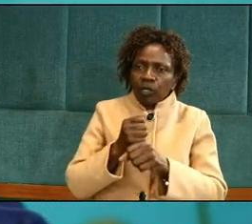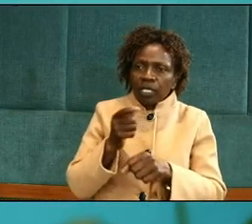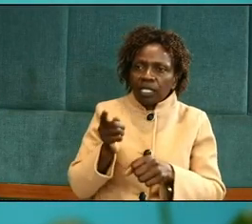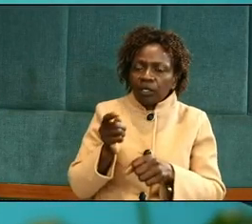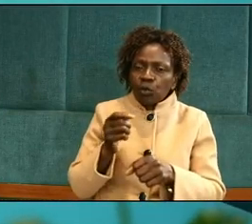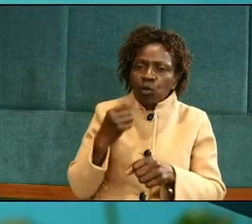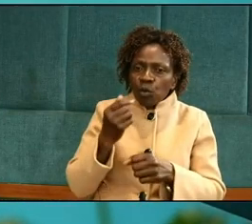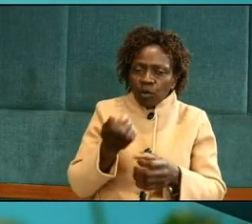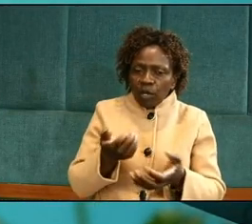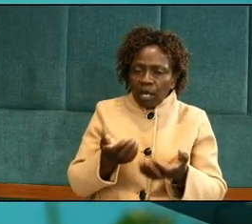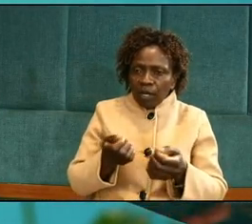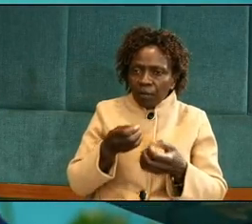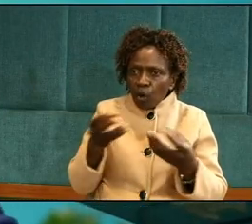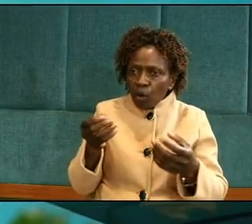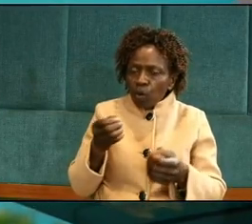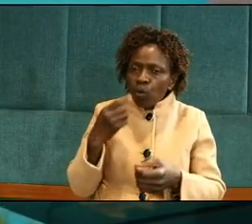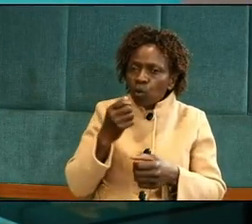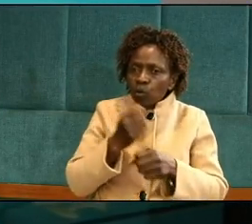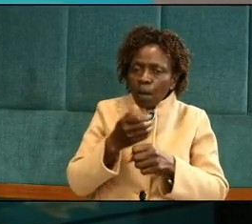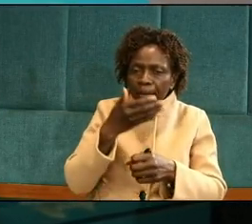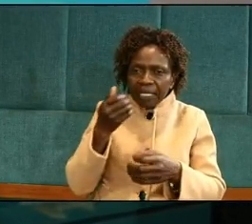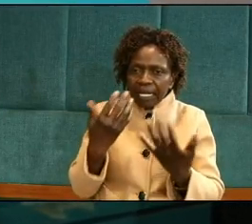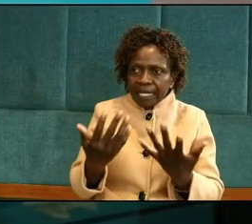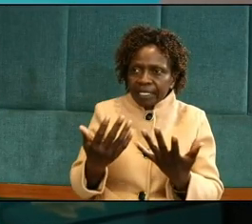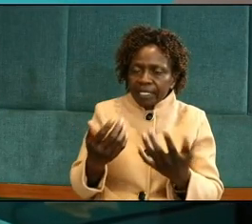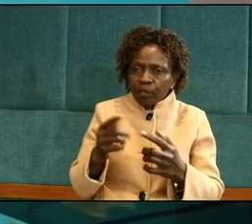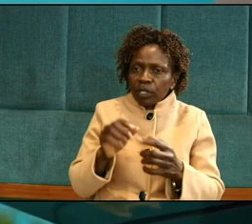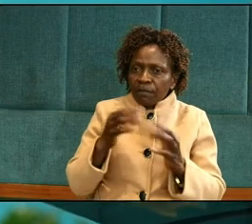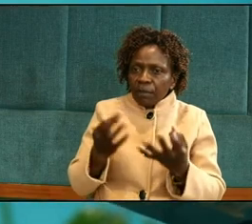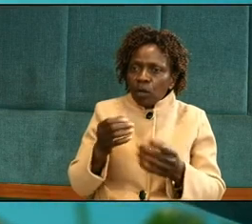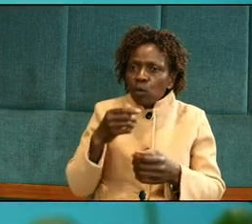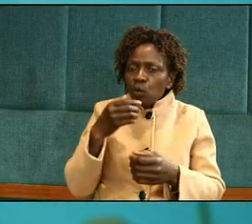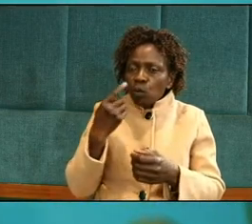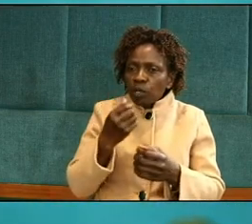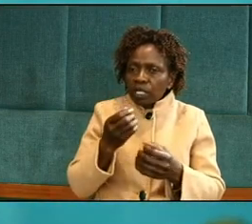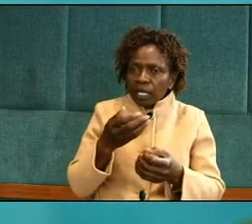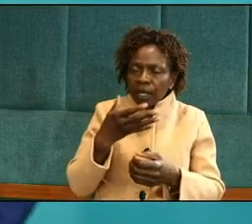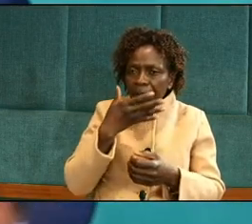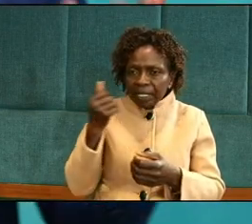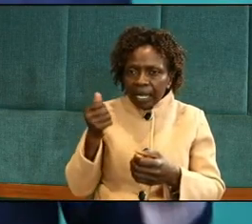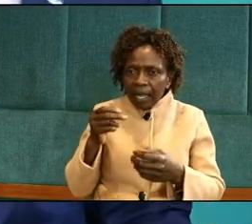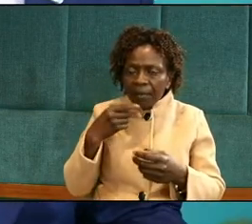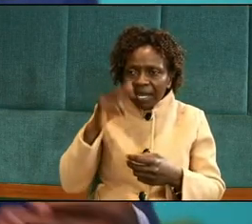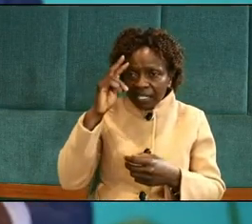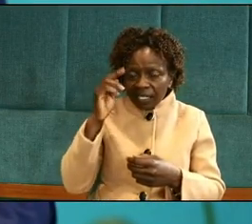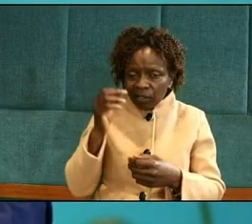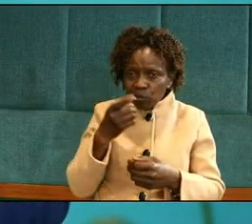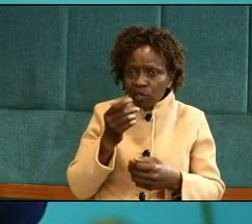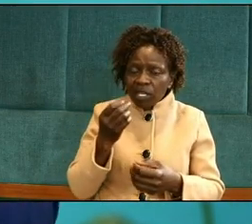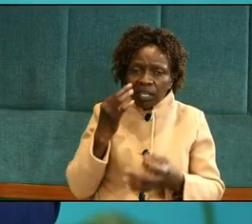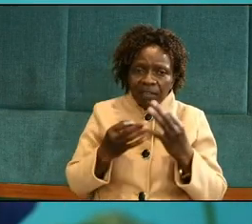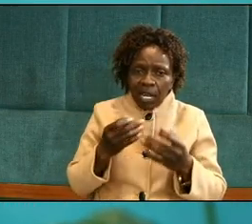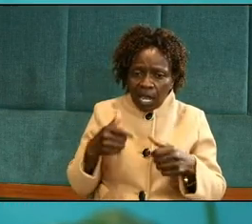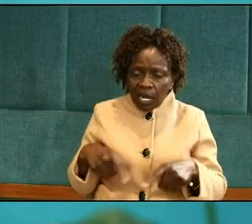can earn more? Who can do things better for their family? Who is a better parent? I mean, you even allow your children